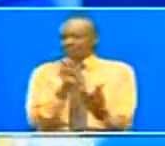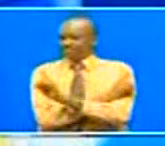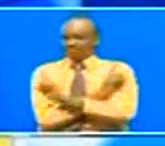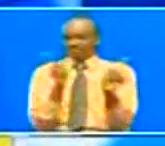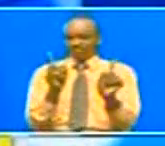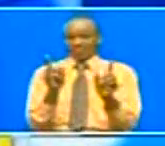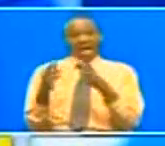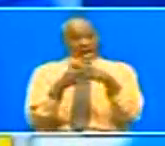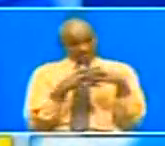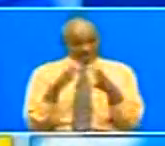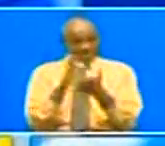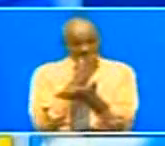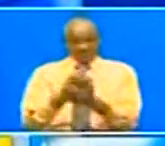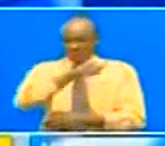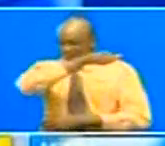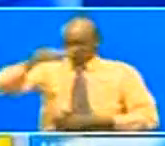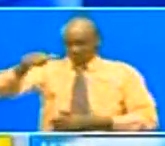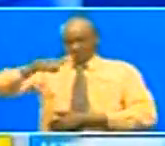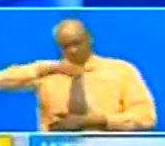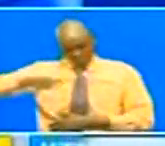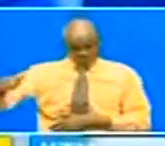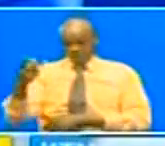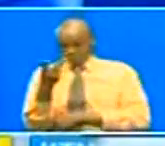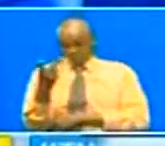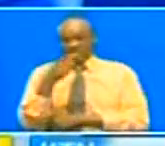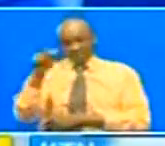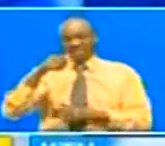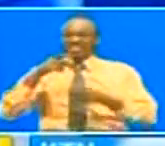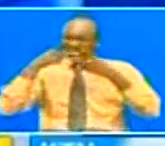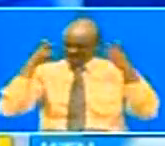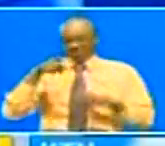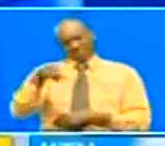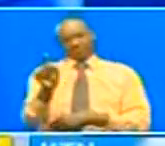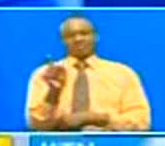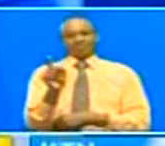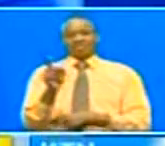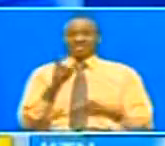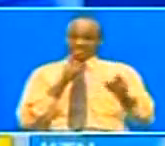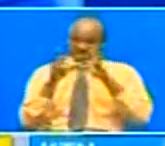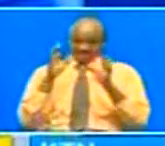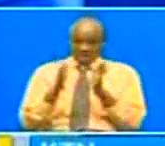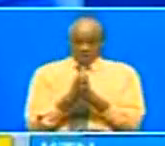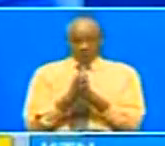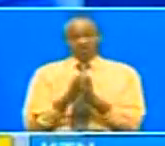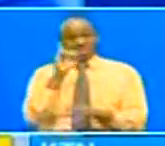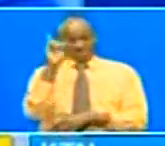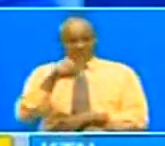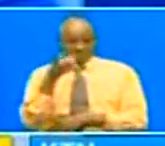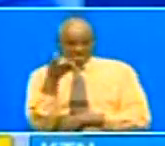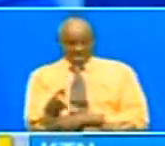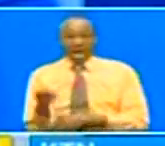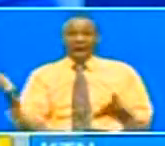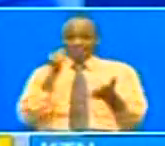The U.S. State Department blacklisted and designated the two as terrorists. As the Director of Public Prosecutions, Keriako Tobiko,